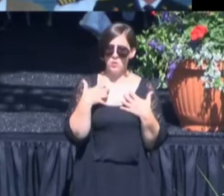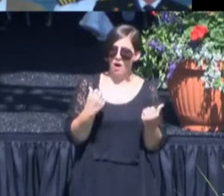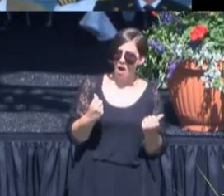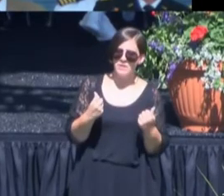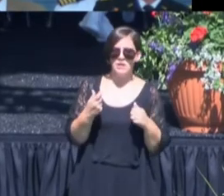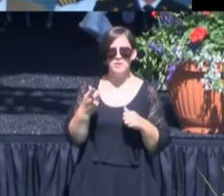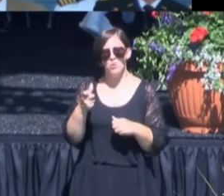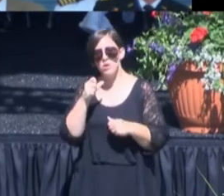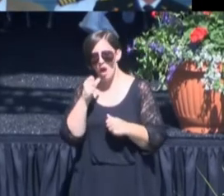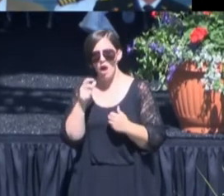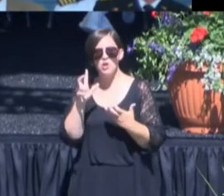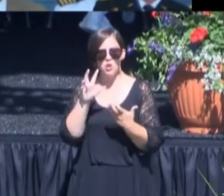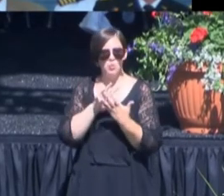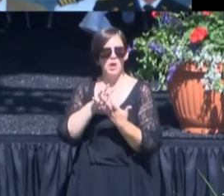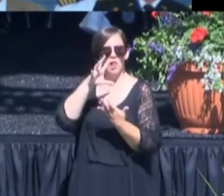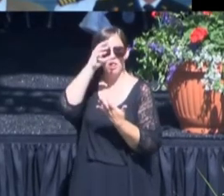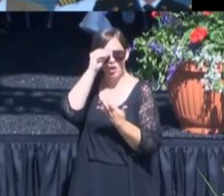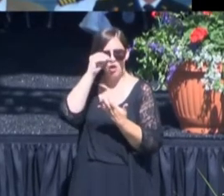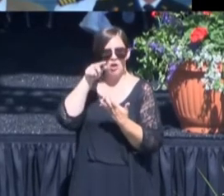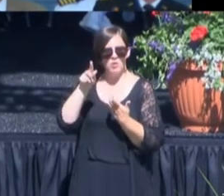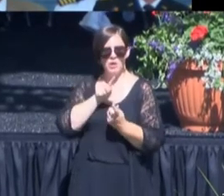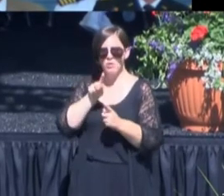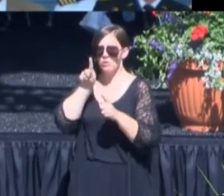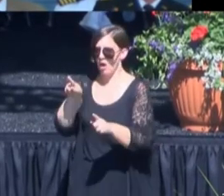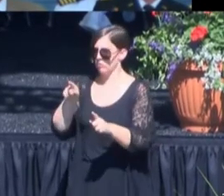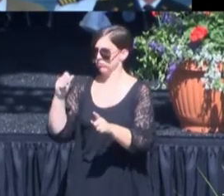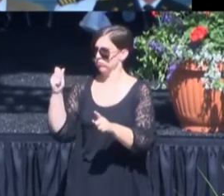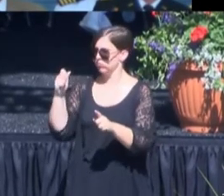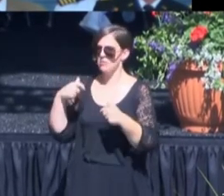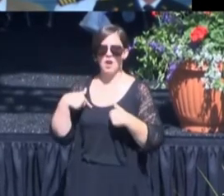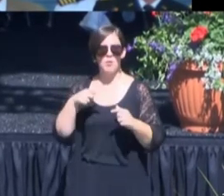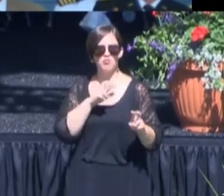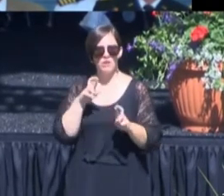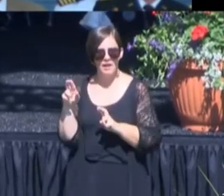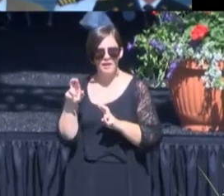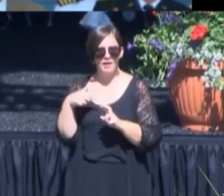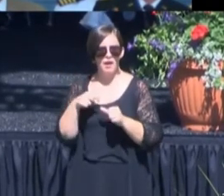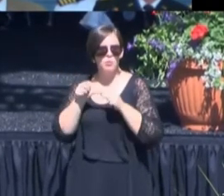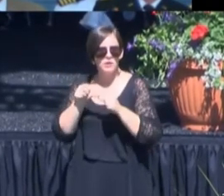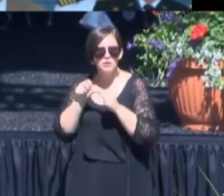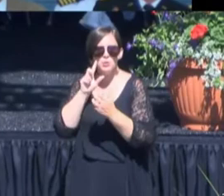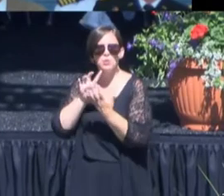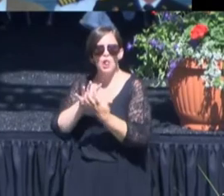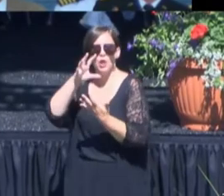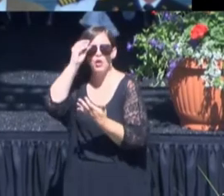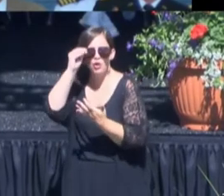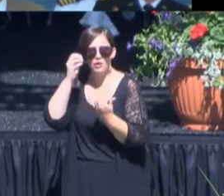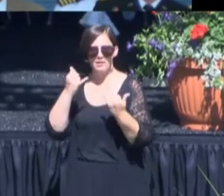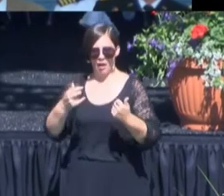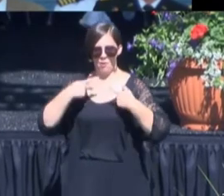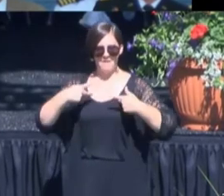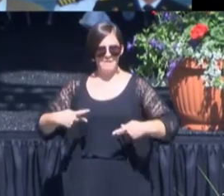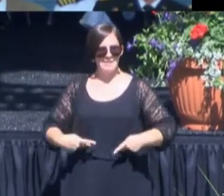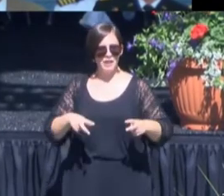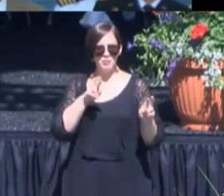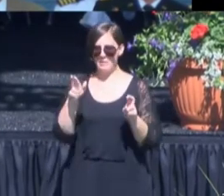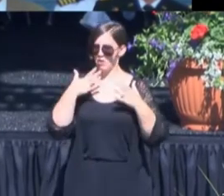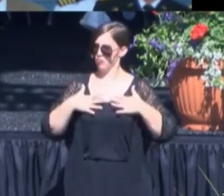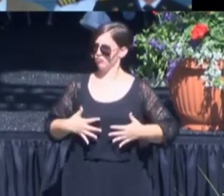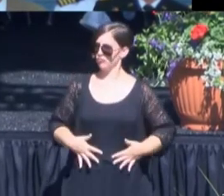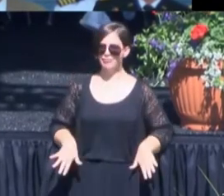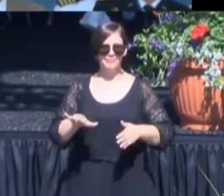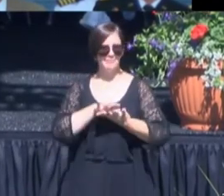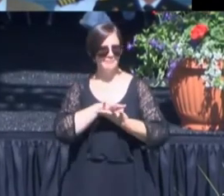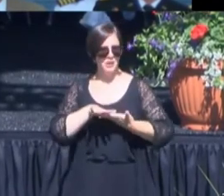not, you will learn that you are intellectually ready because you will continue to learn. You are now physically prepared. You look sharp.